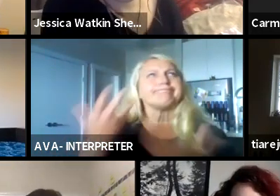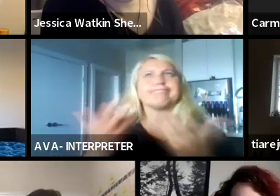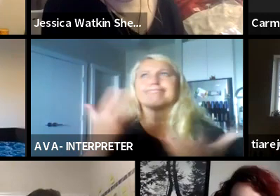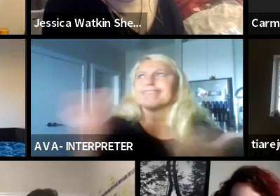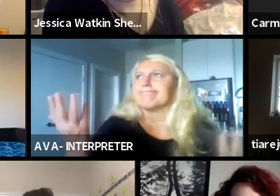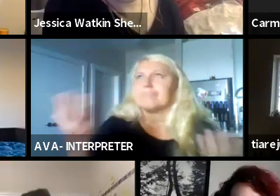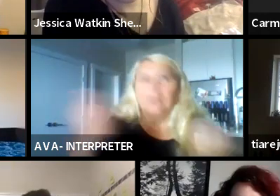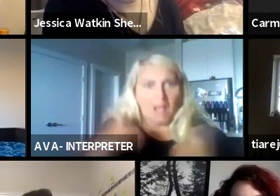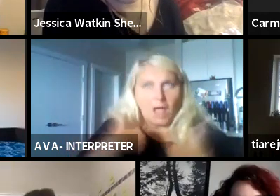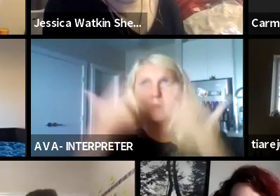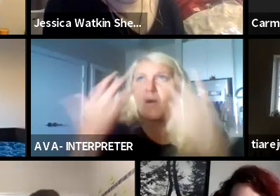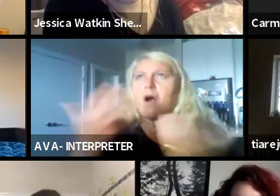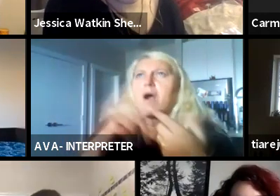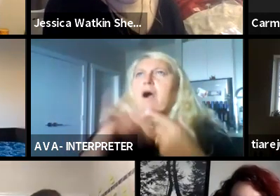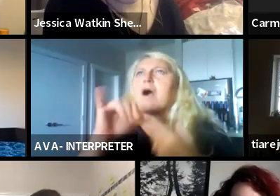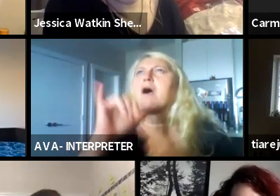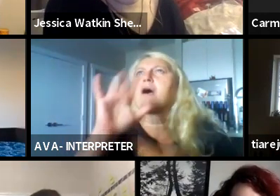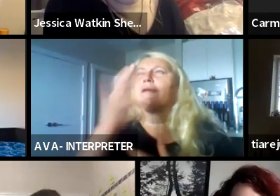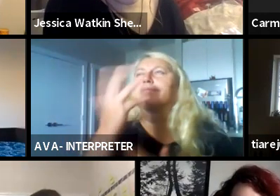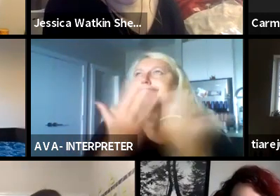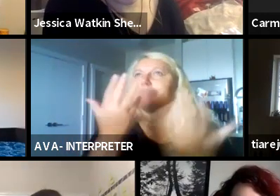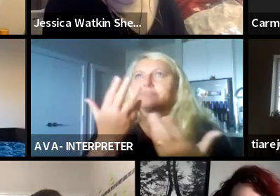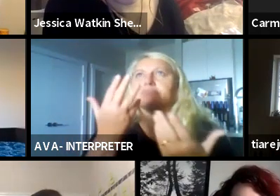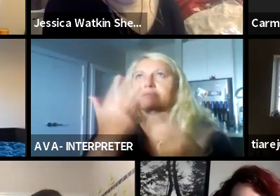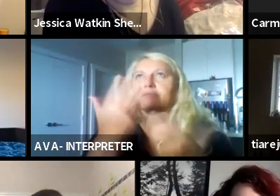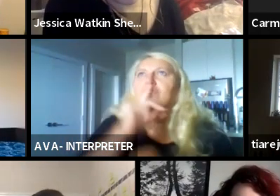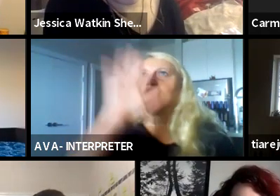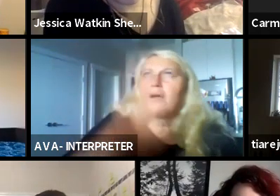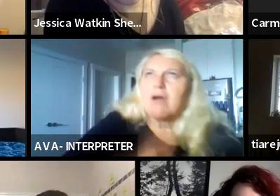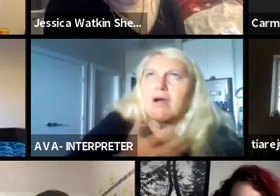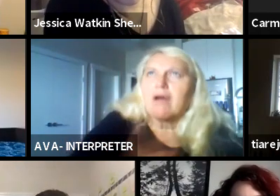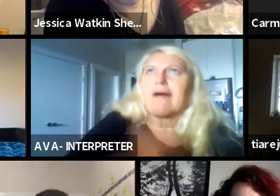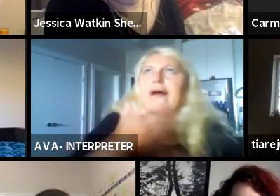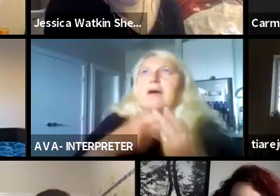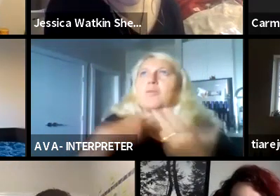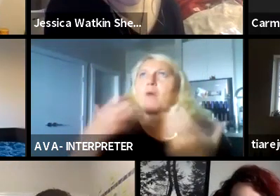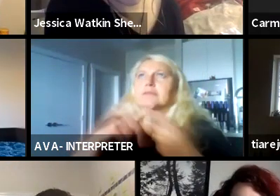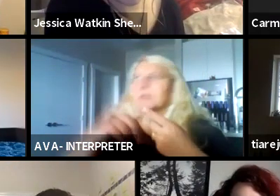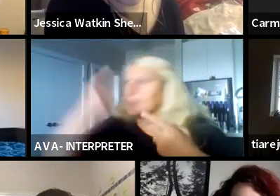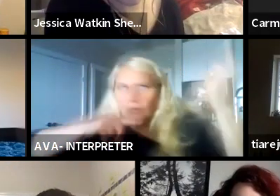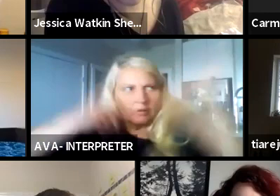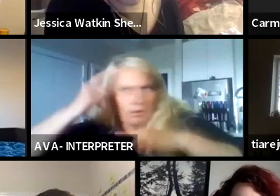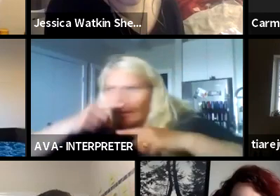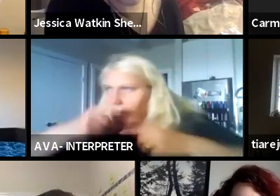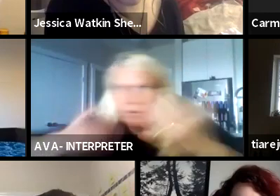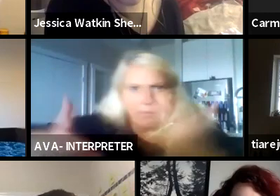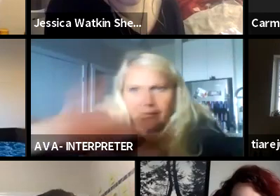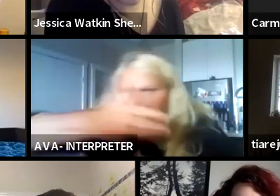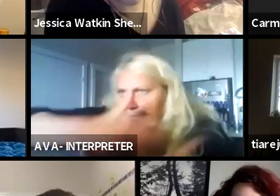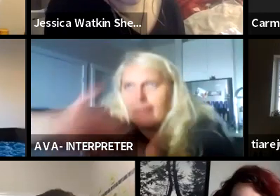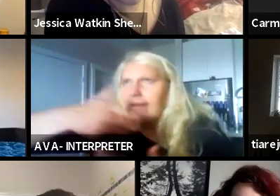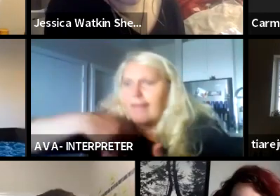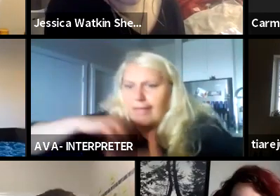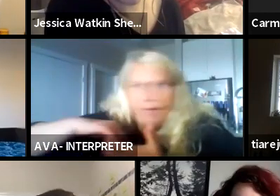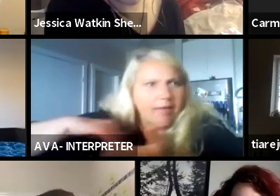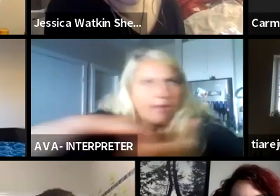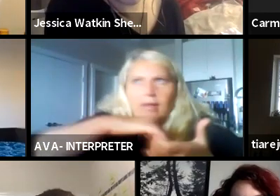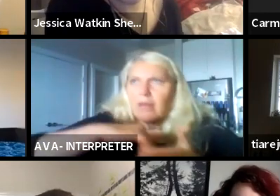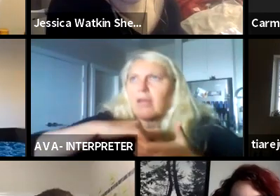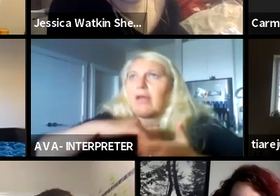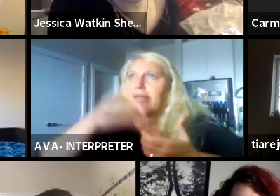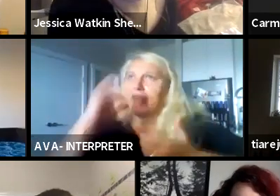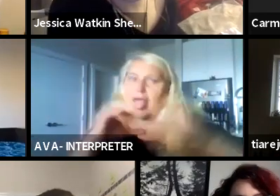an interwoven space of mutual aid and care? And how is that then shaping the rest of the time that